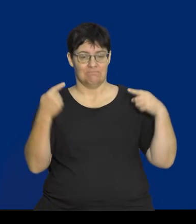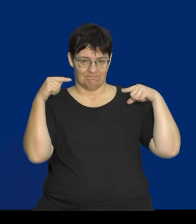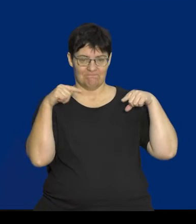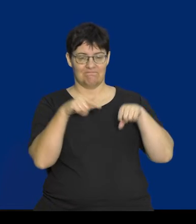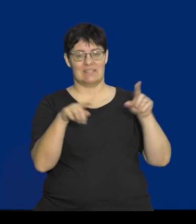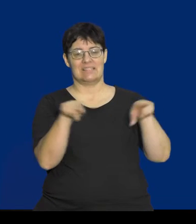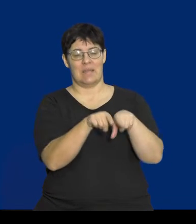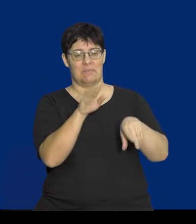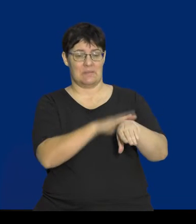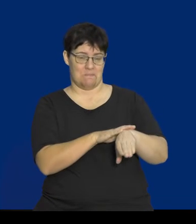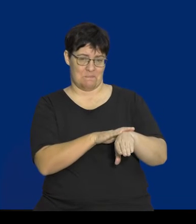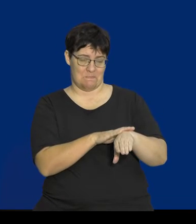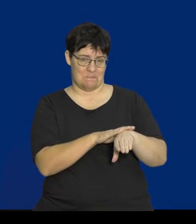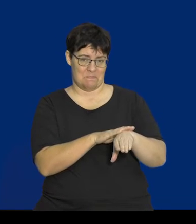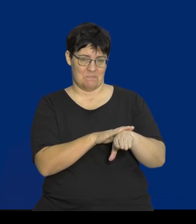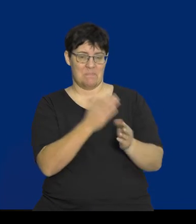simultaneous